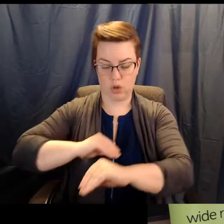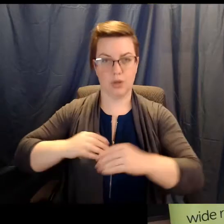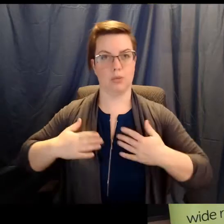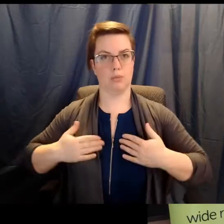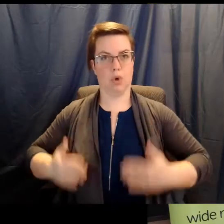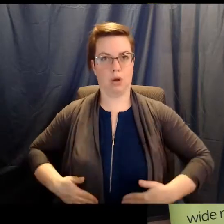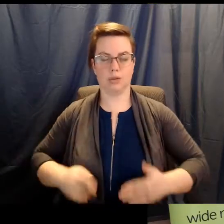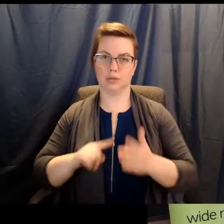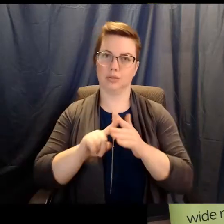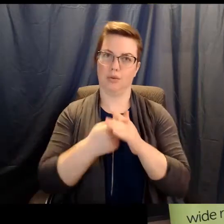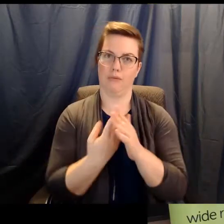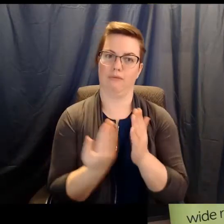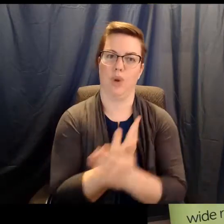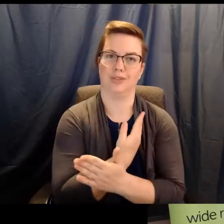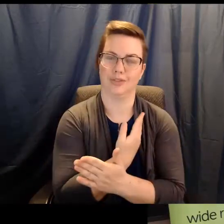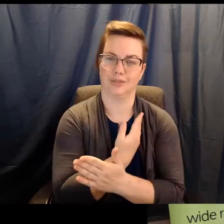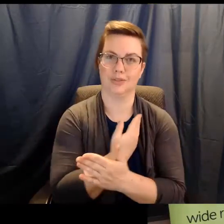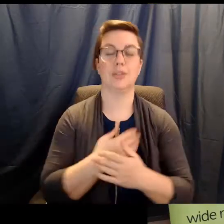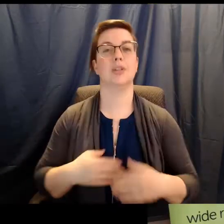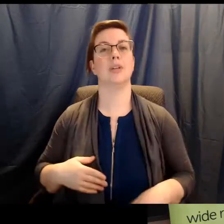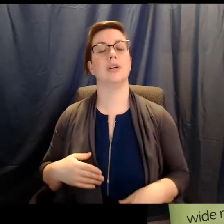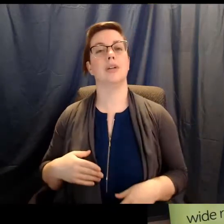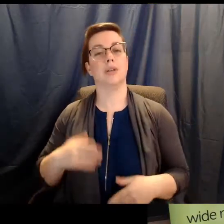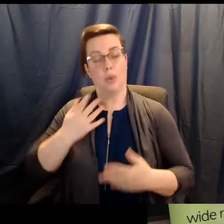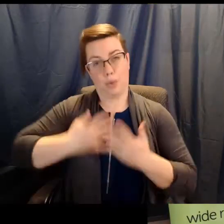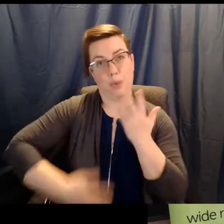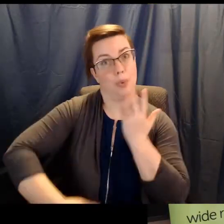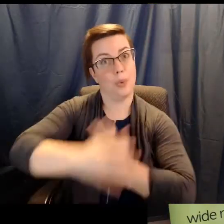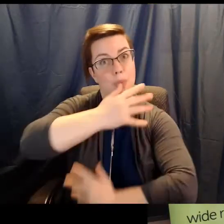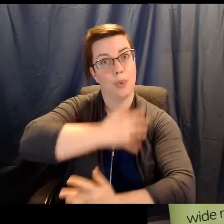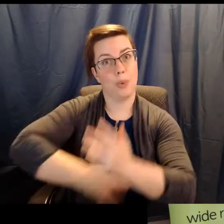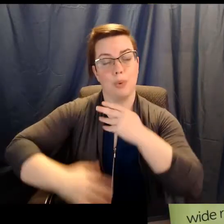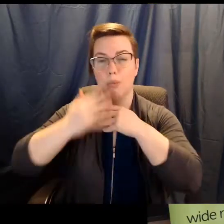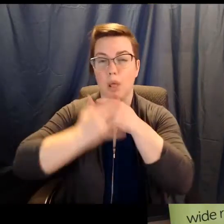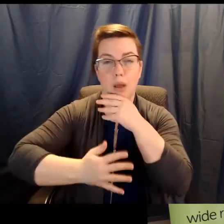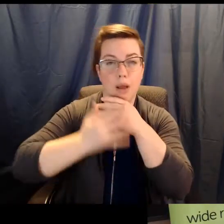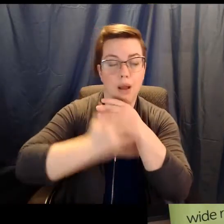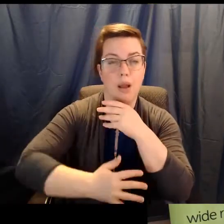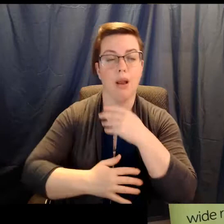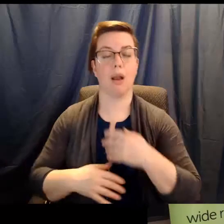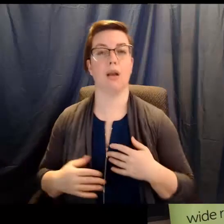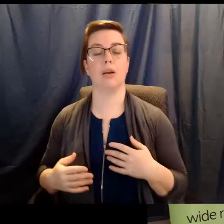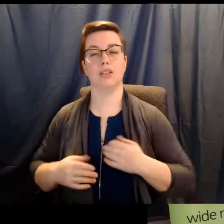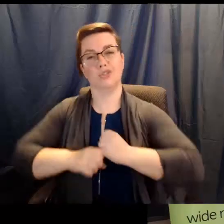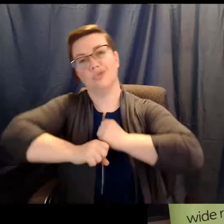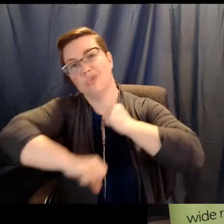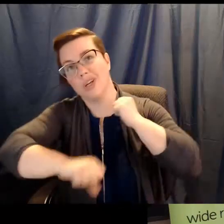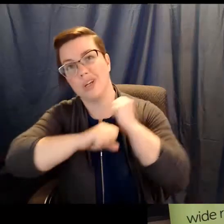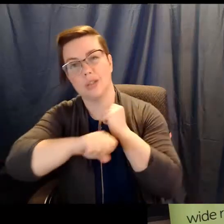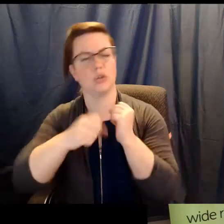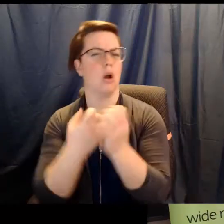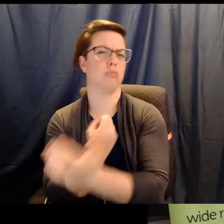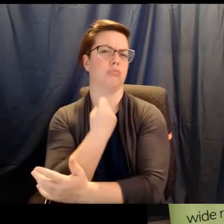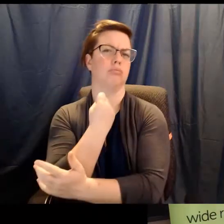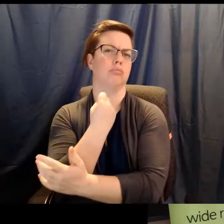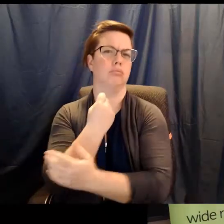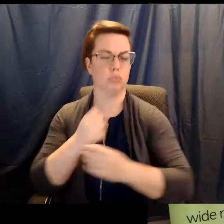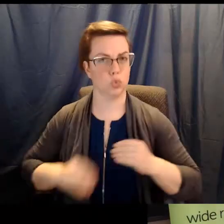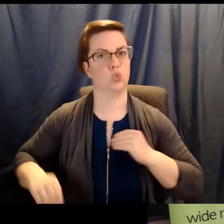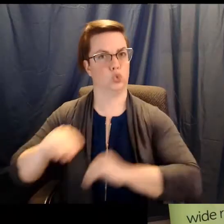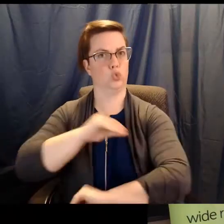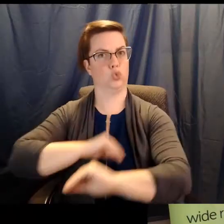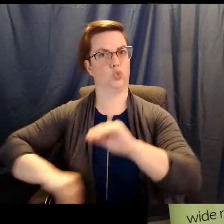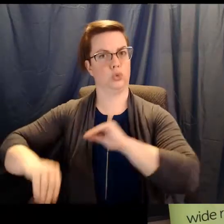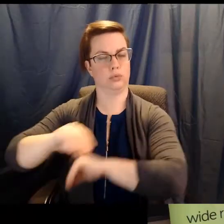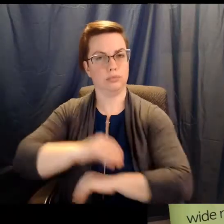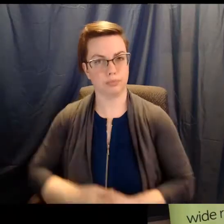Movement allows your blood to flow. Movement allows your body to stretch. Changing position and working on the couch